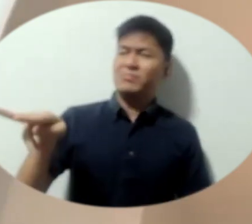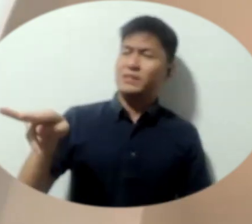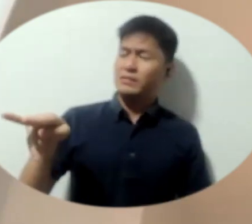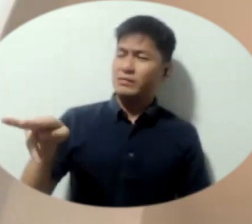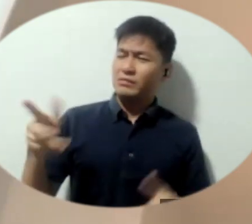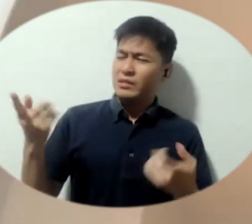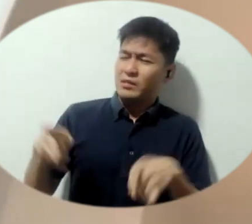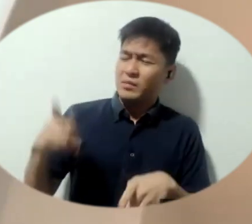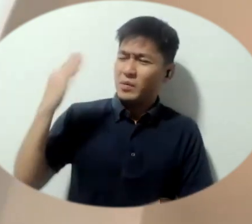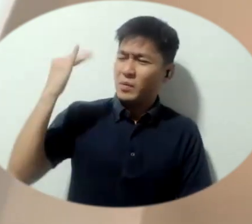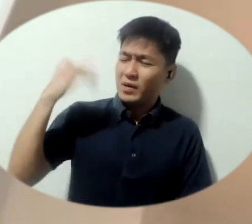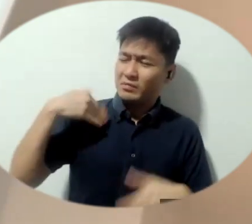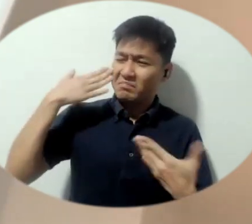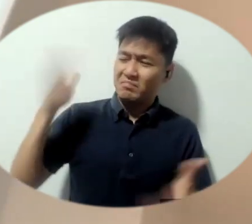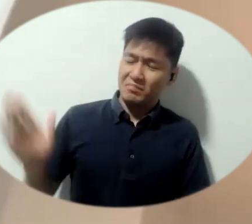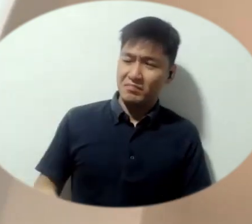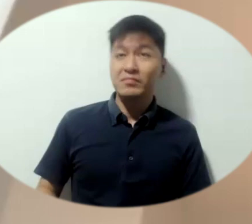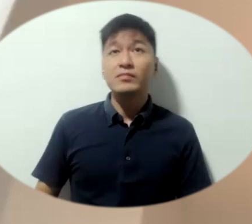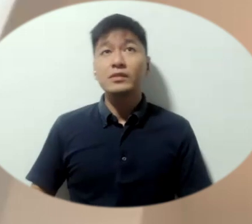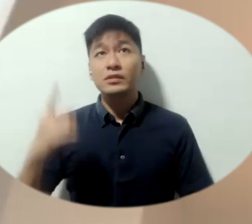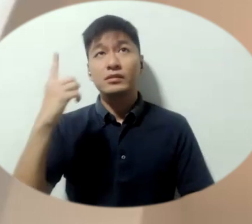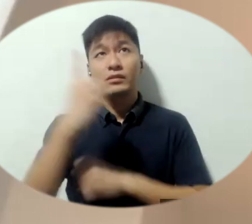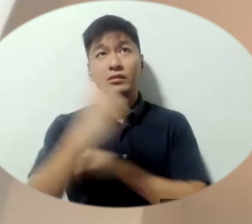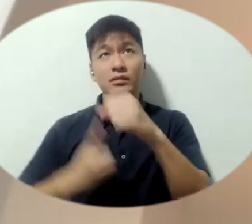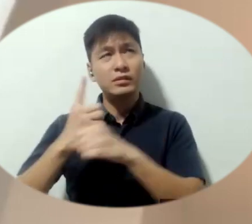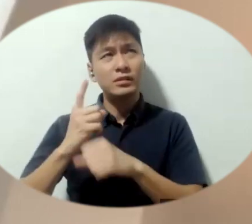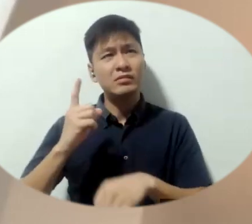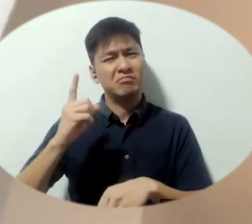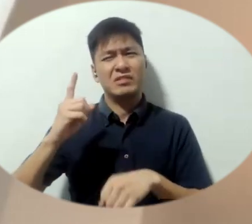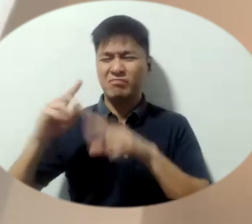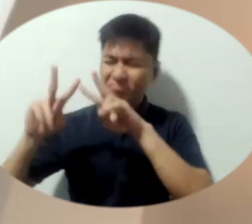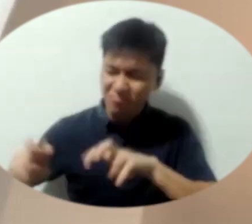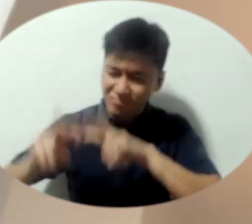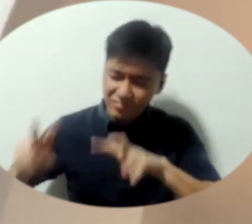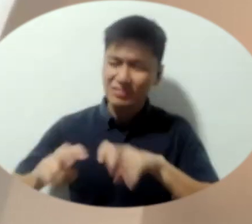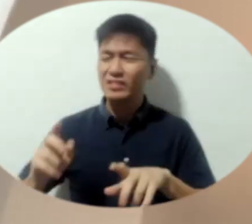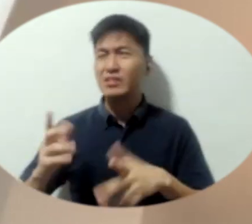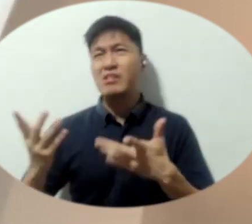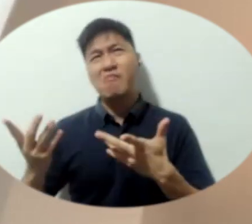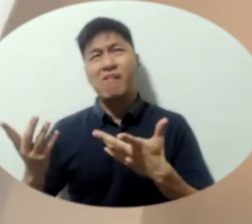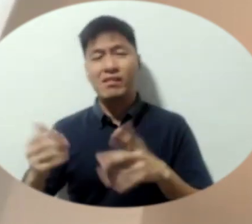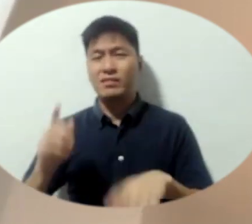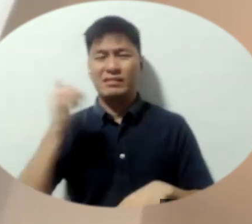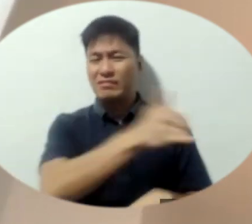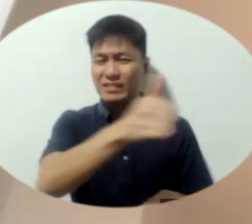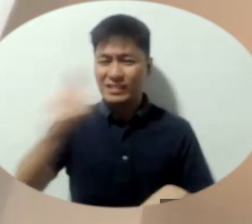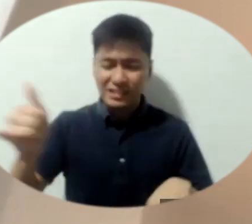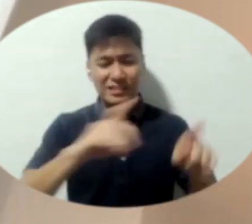1 year trying to figure out what was happening, going to one doctor and another, various specialties,